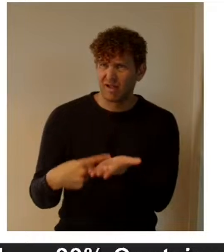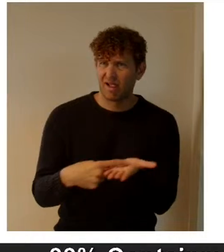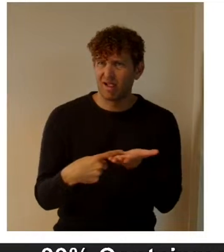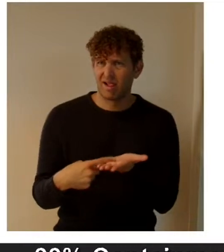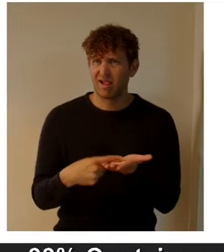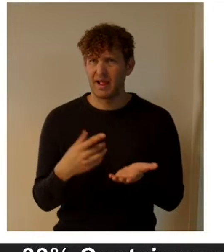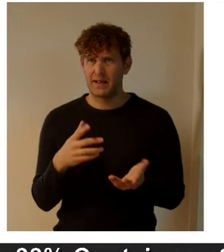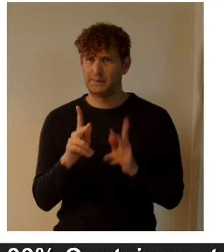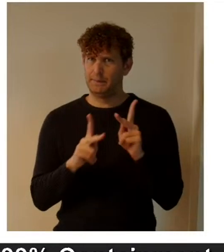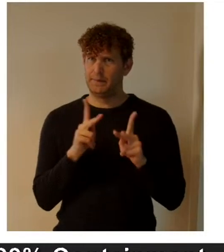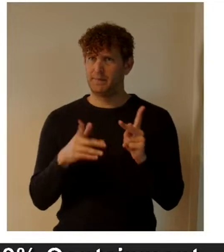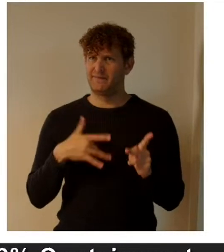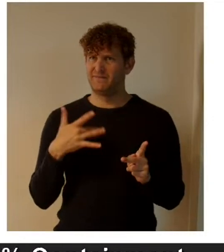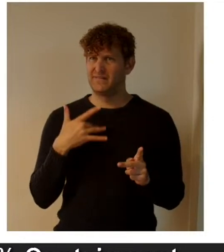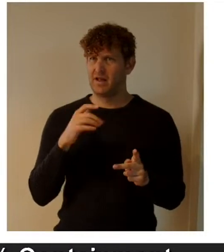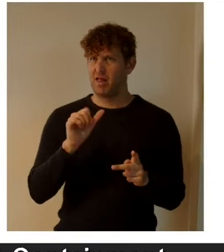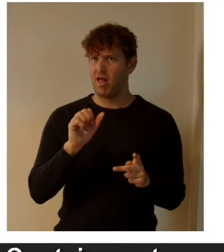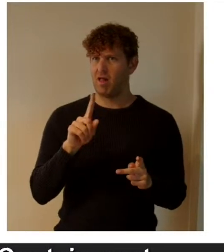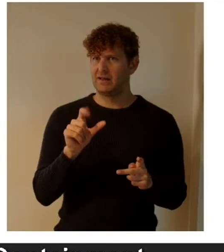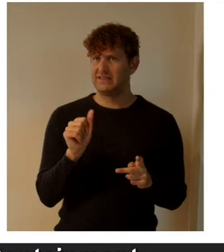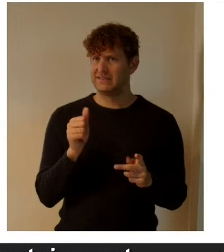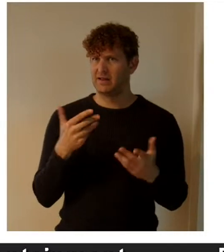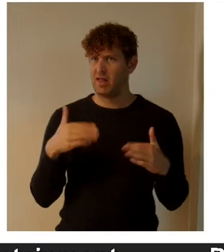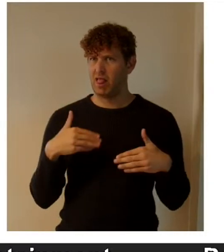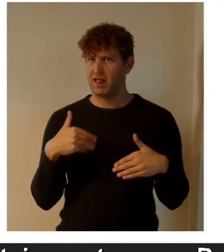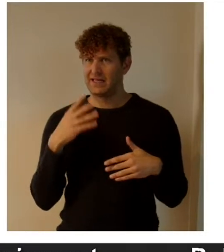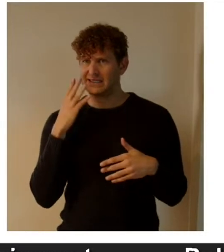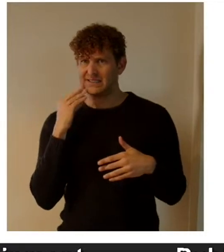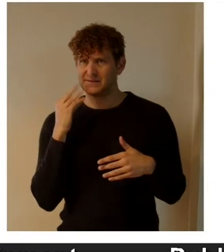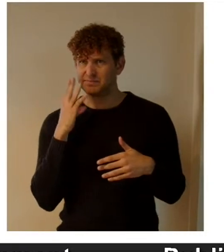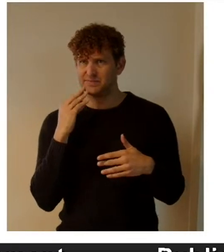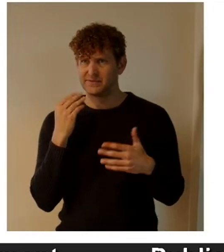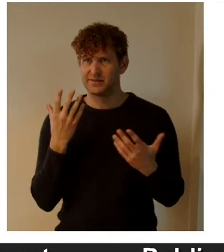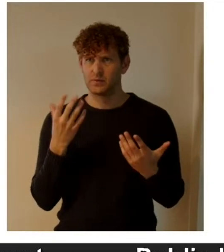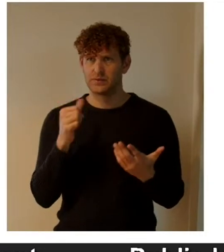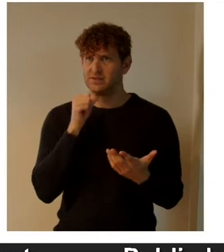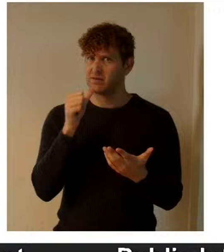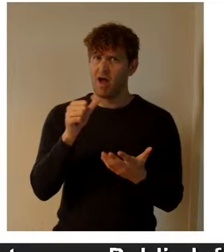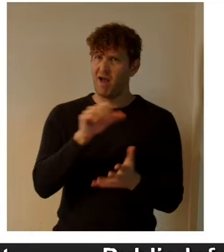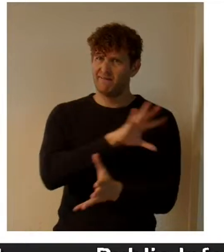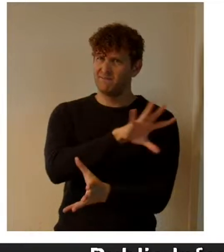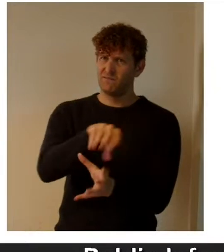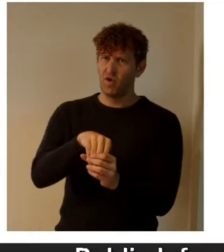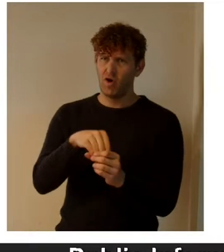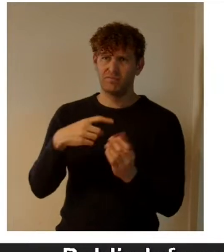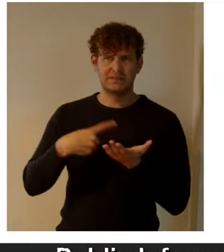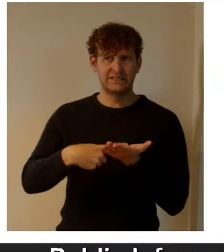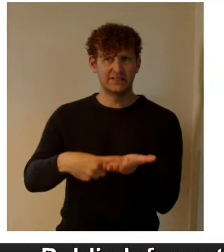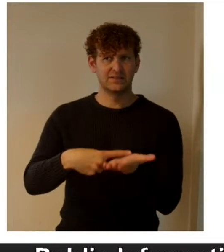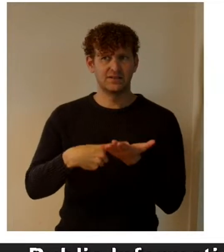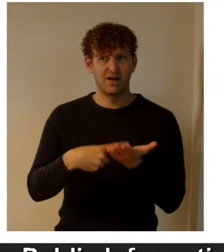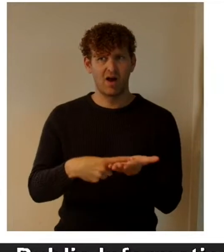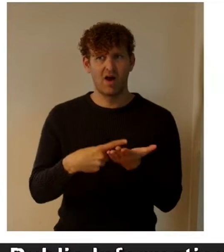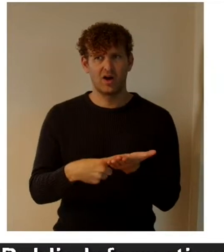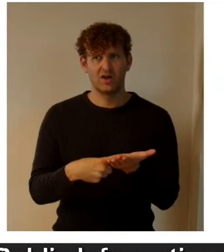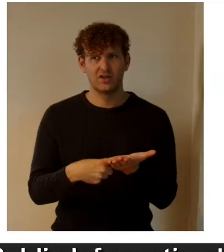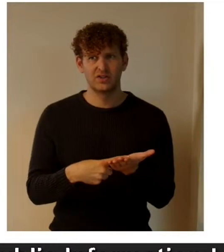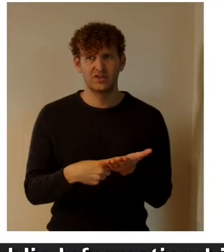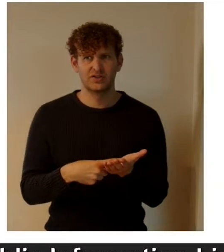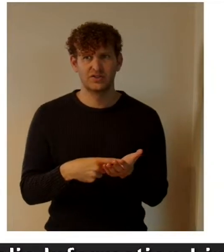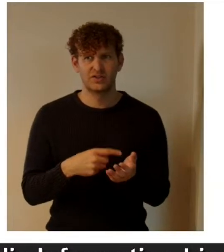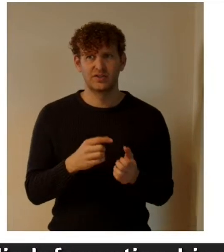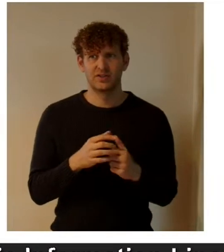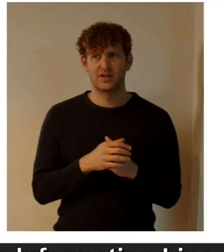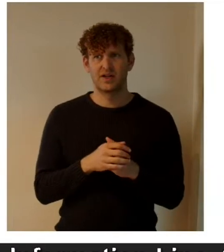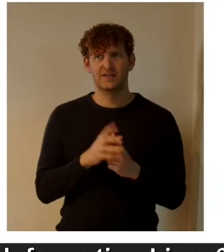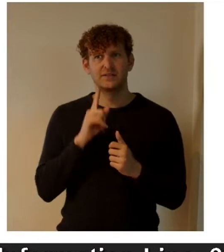this disaster, was not positioned front and center in the discussions. Additionally, you highlighted that individuals from outside our community have been